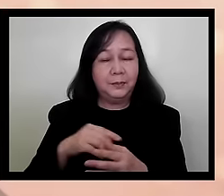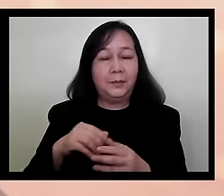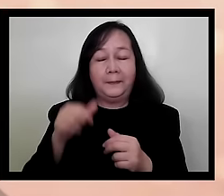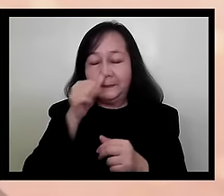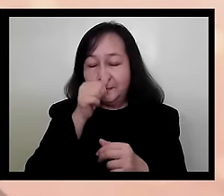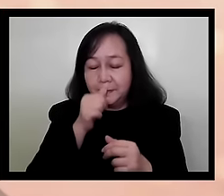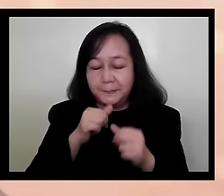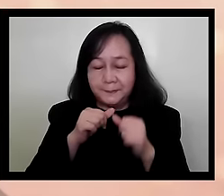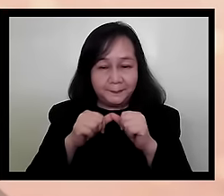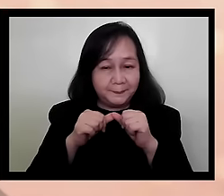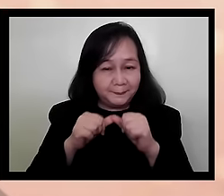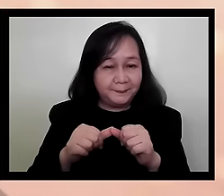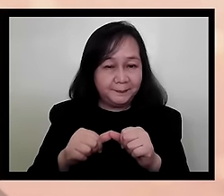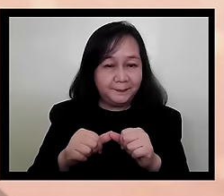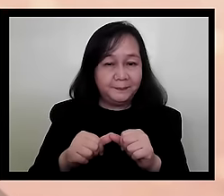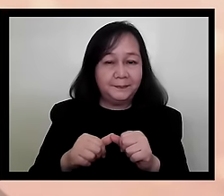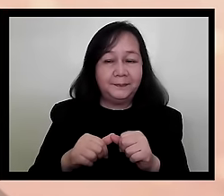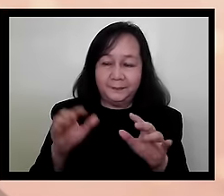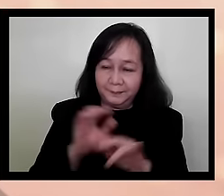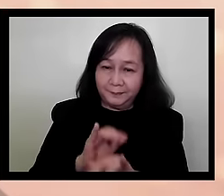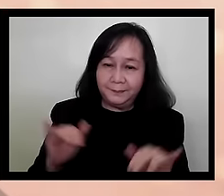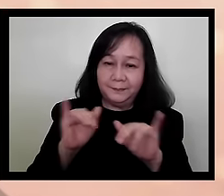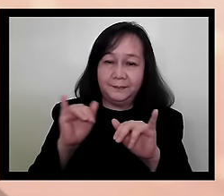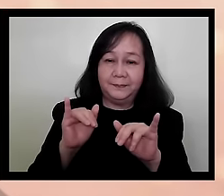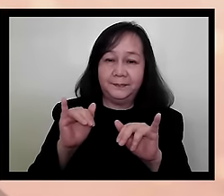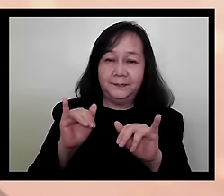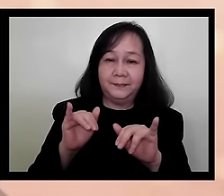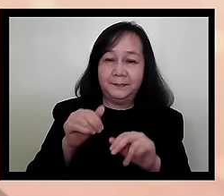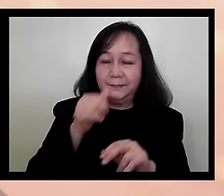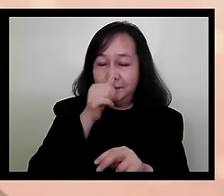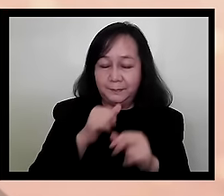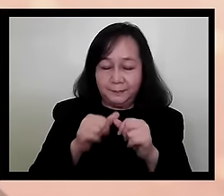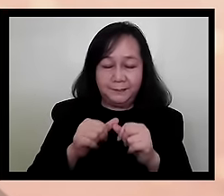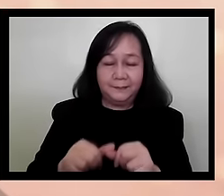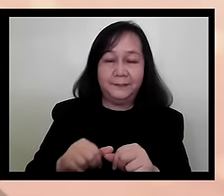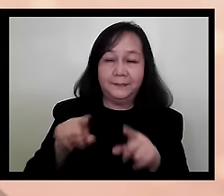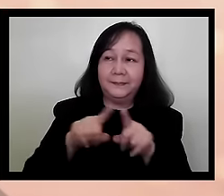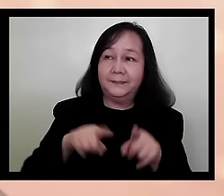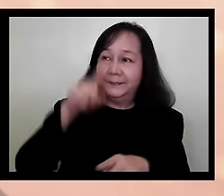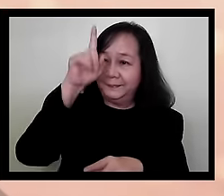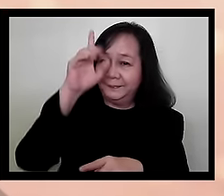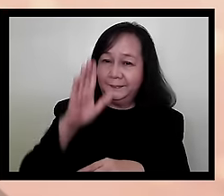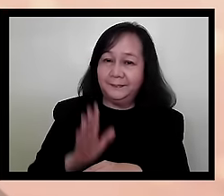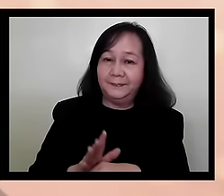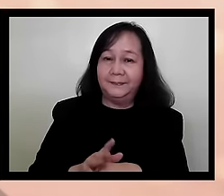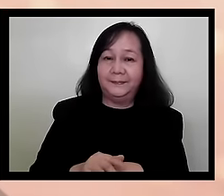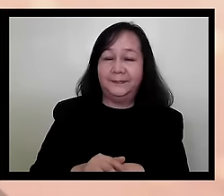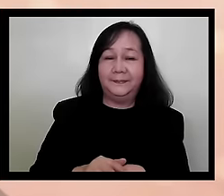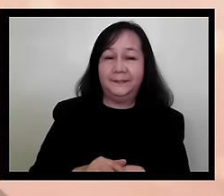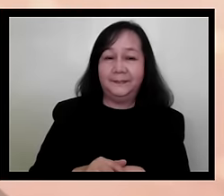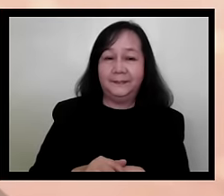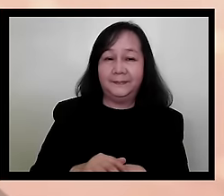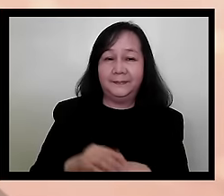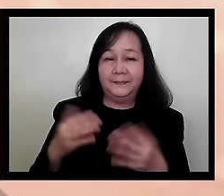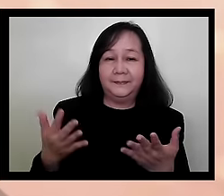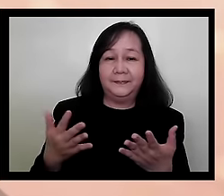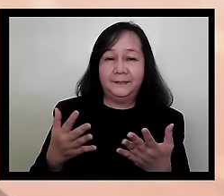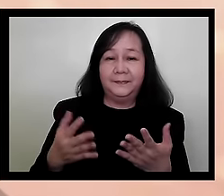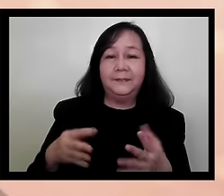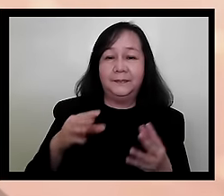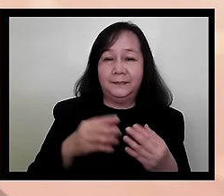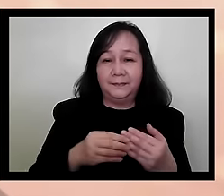persistent as persistent as God in finding the way to